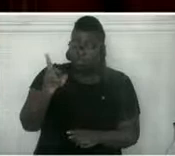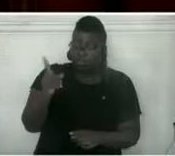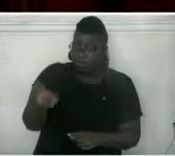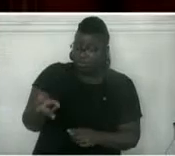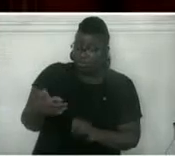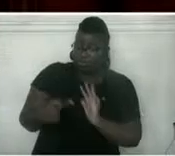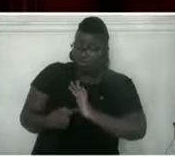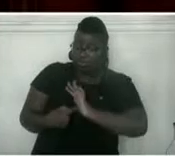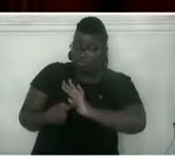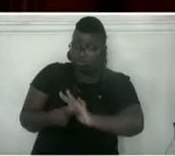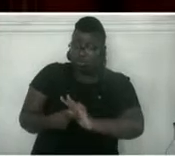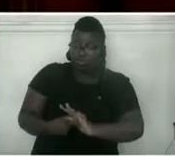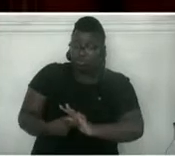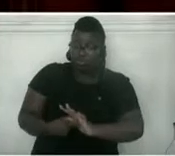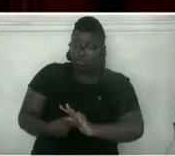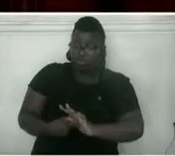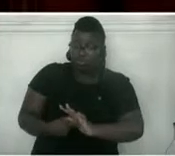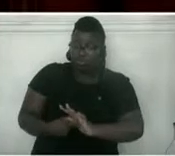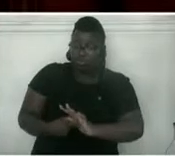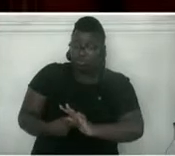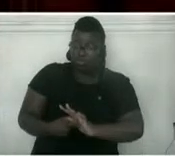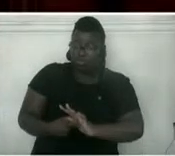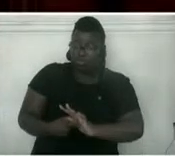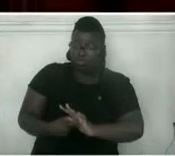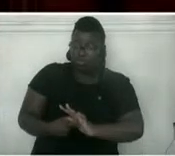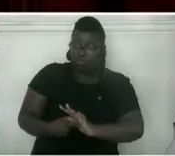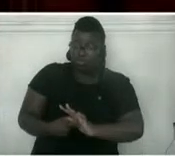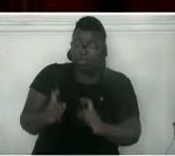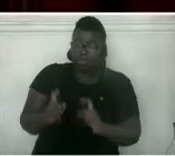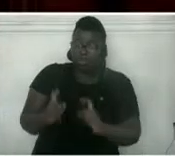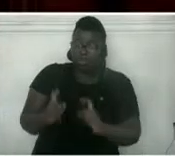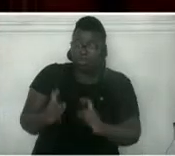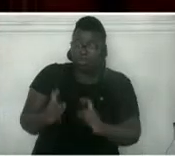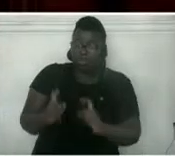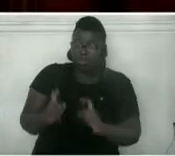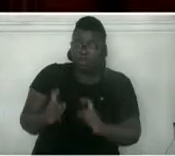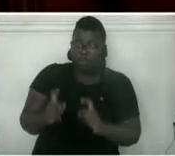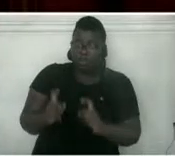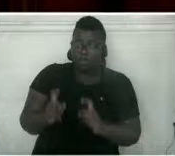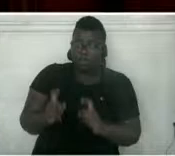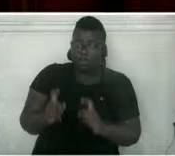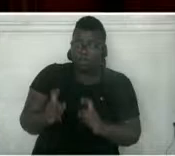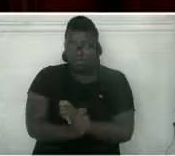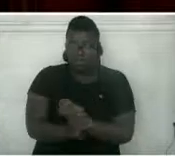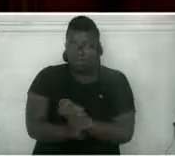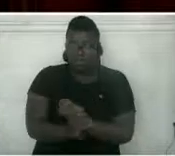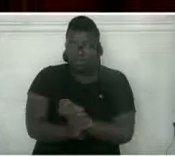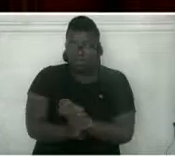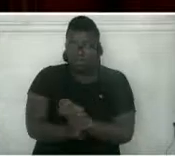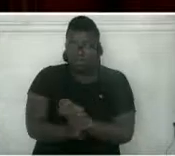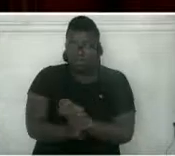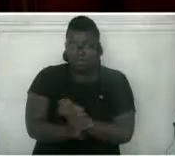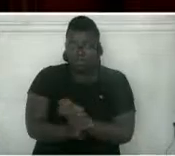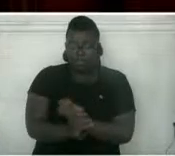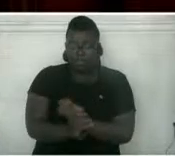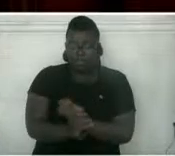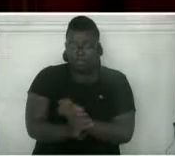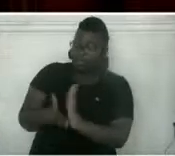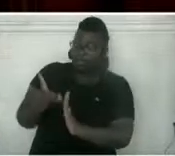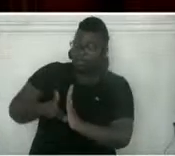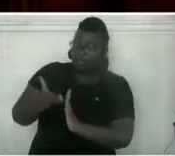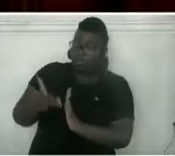demonstrate the imperatives of radical economic transformation. In this regard, the department has developed and